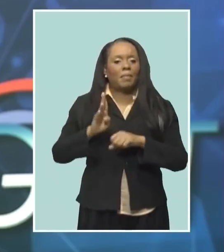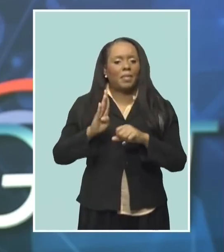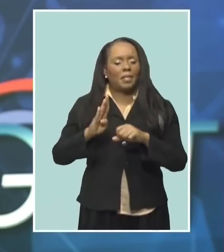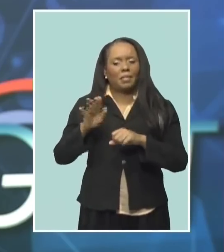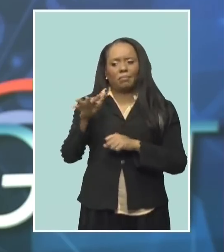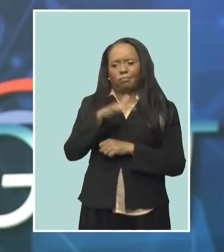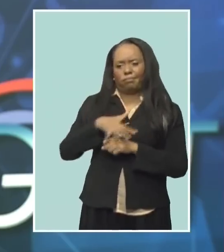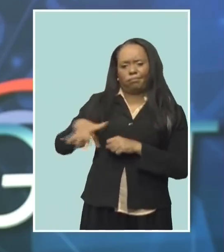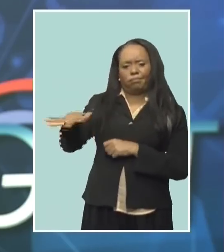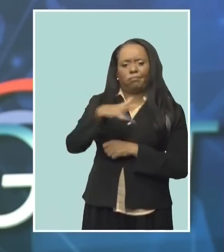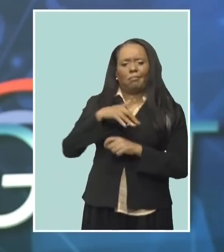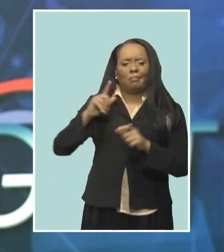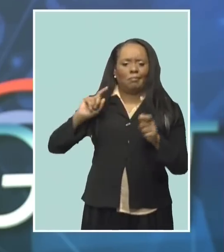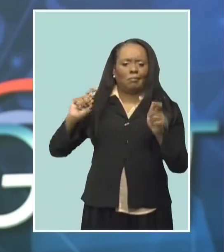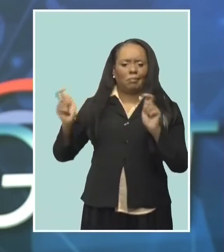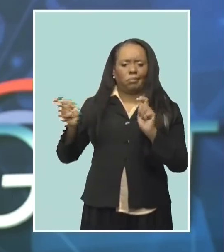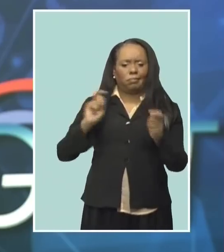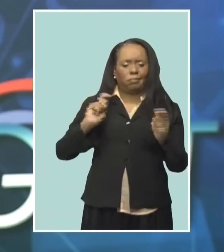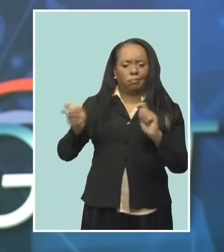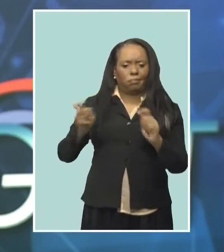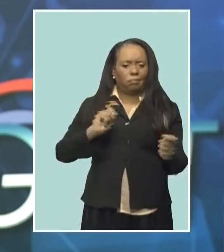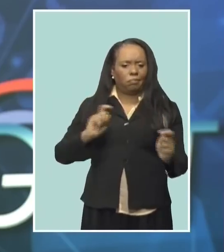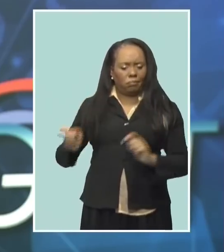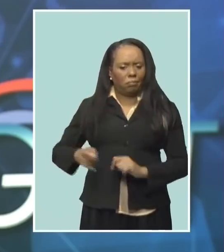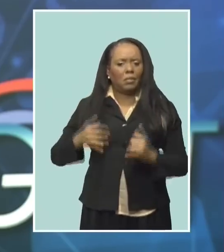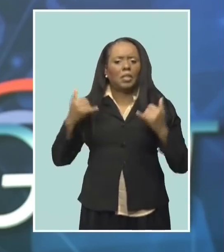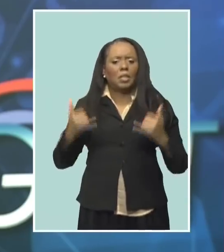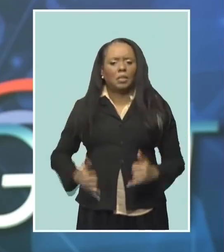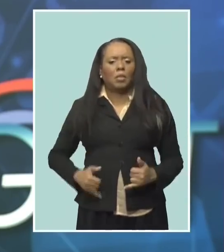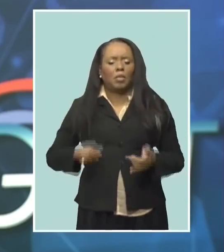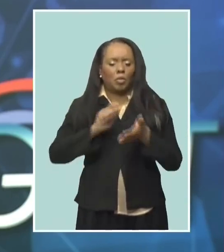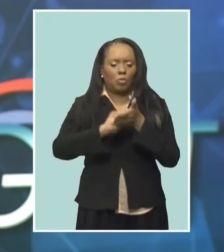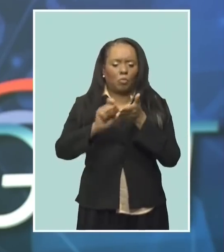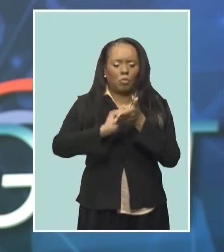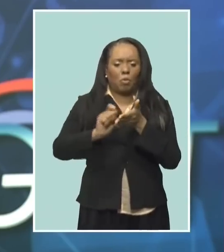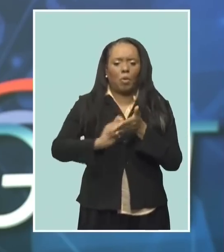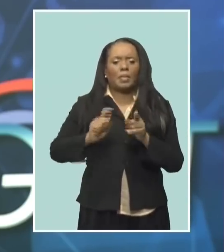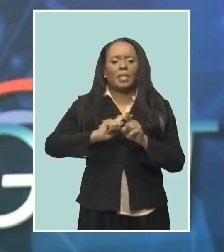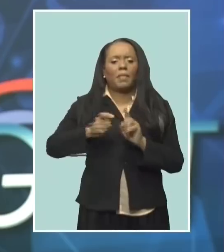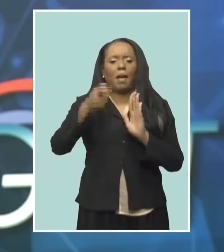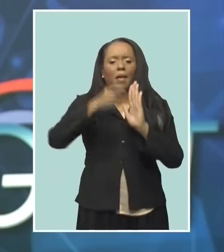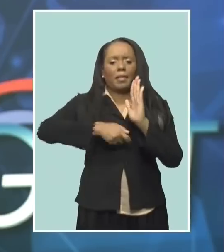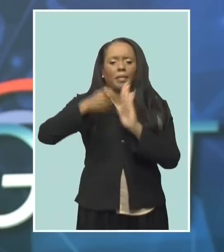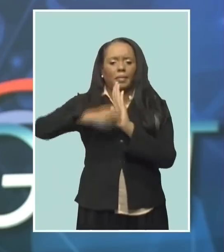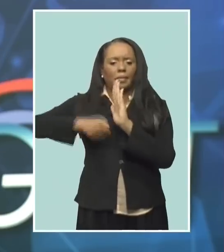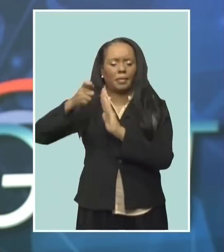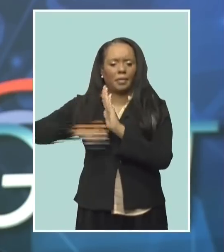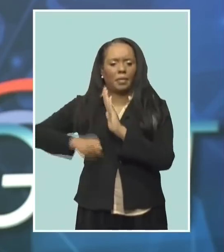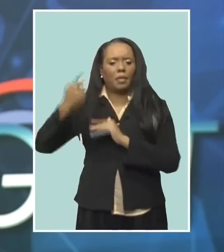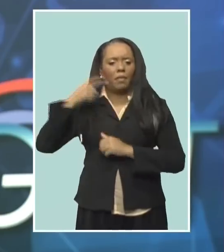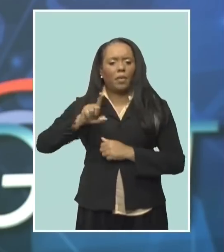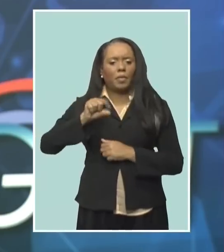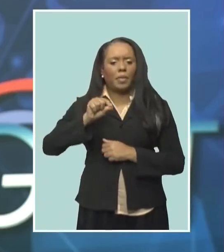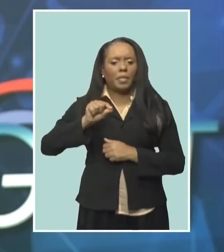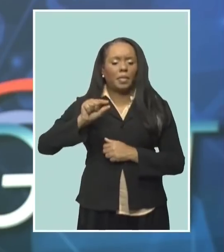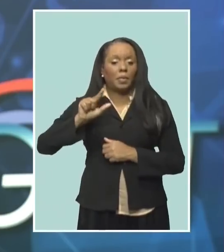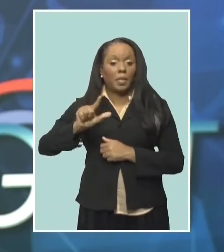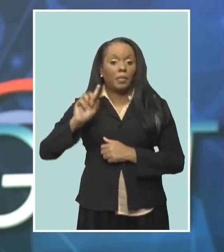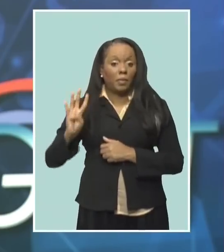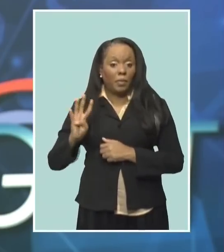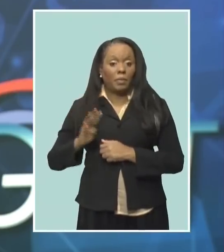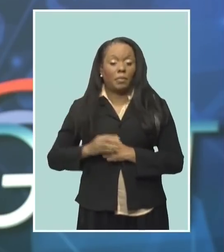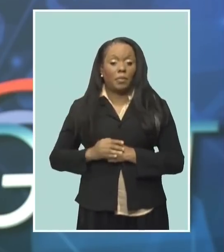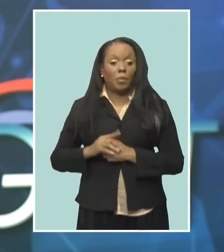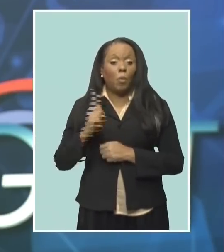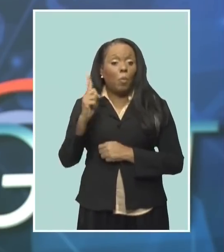seminal moments in the country's history is the underlying theme of several articles in the 2024 edition. One of the most